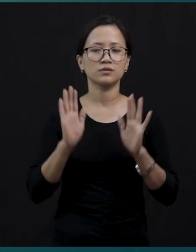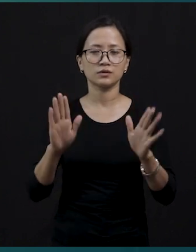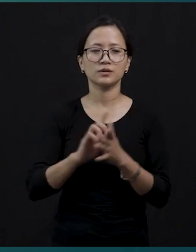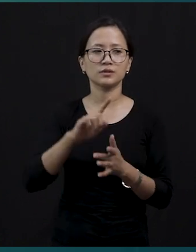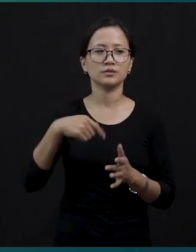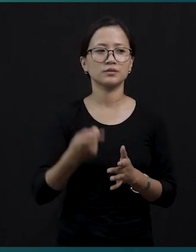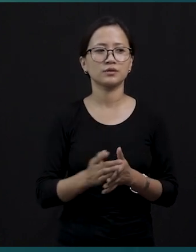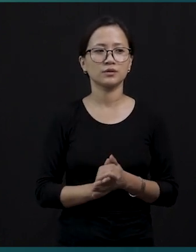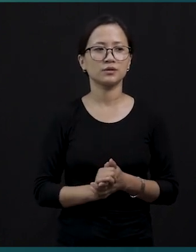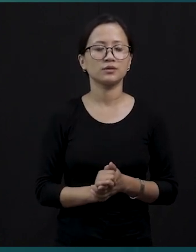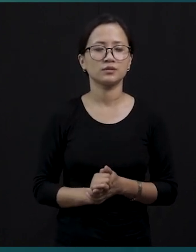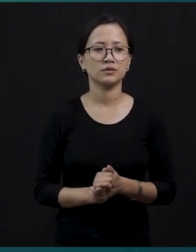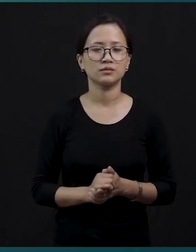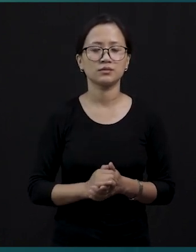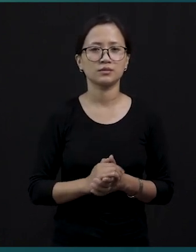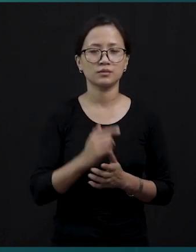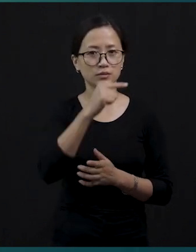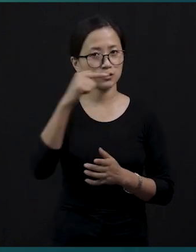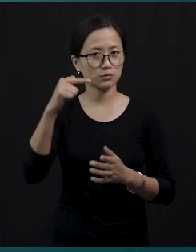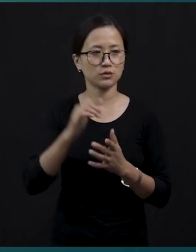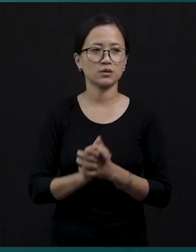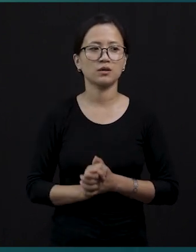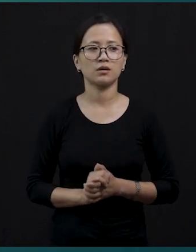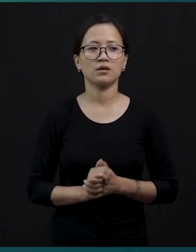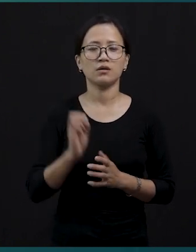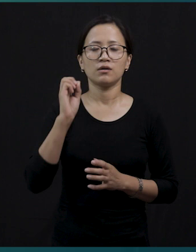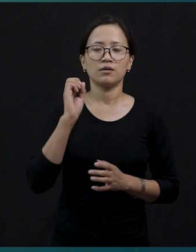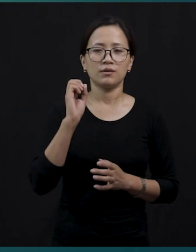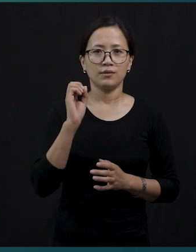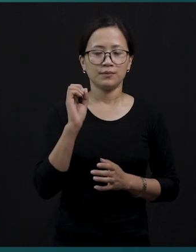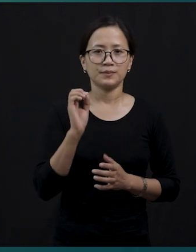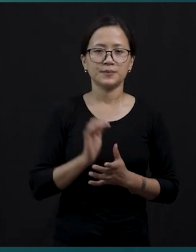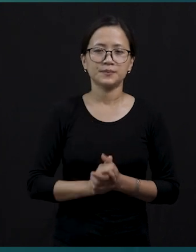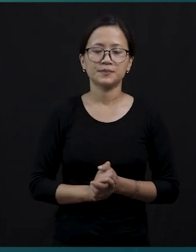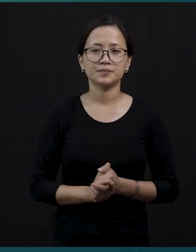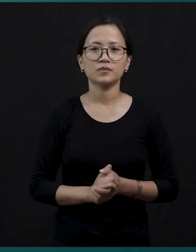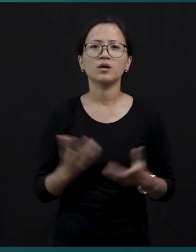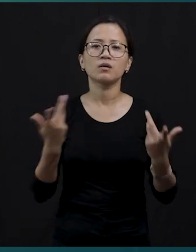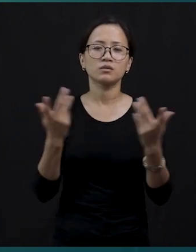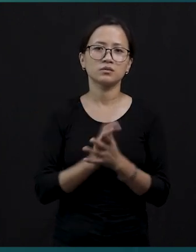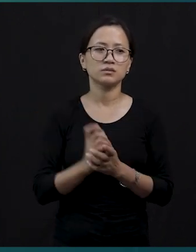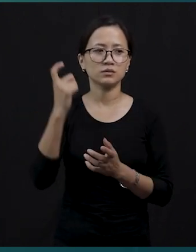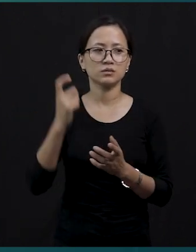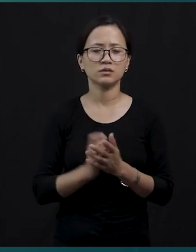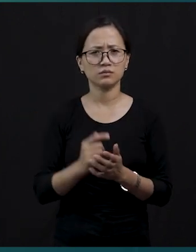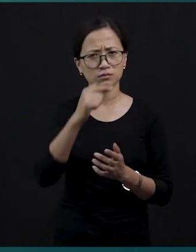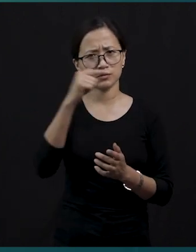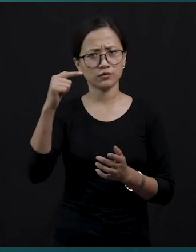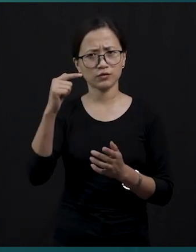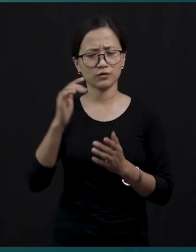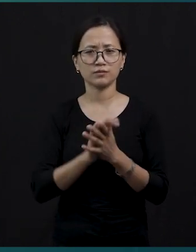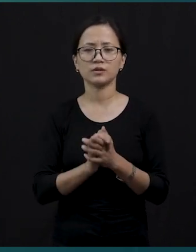have another sum, that is, look here, children, how you need to do it. Can you